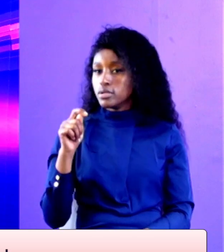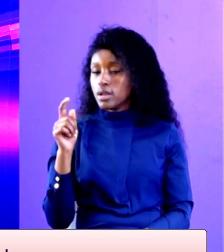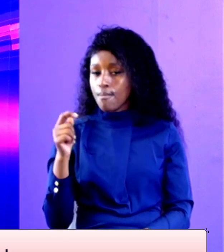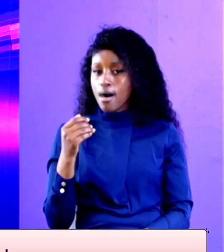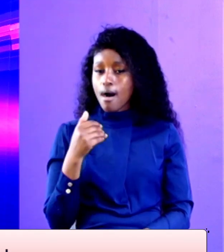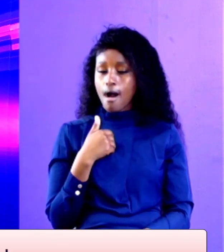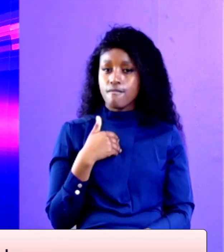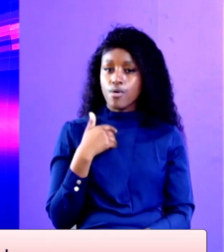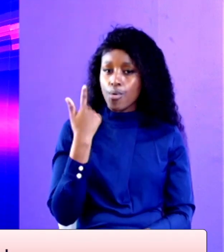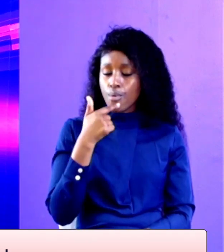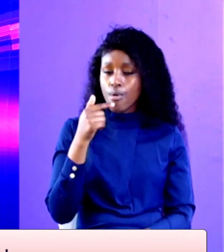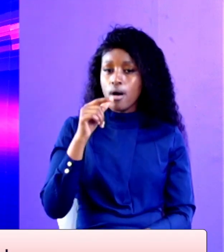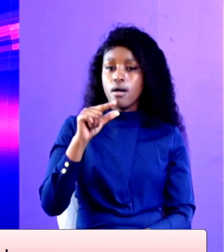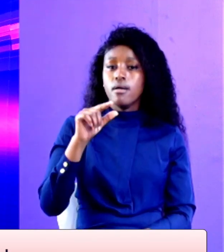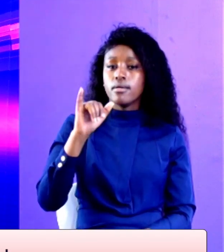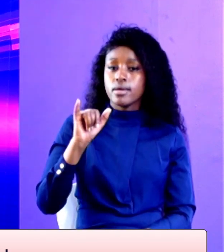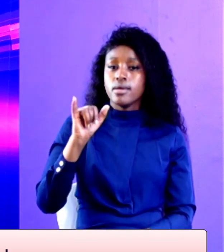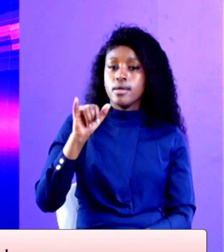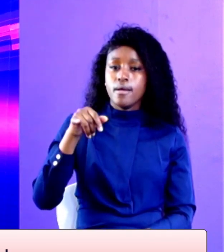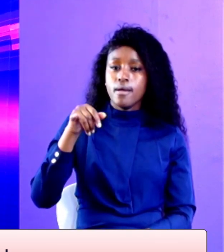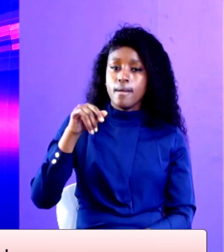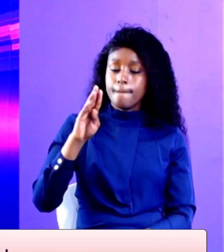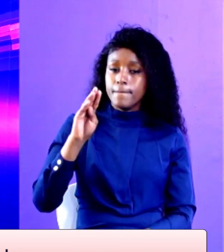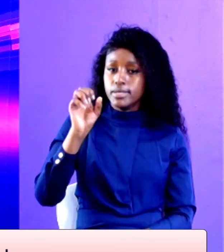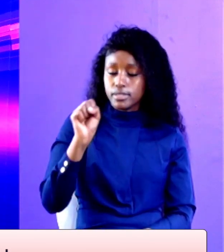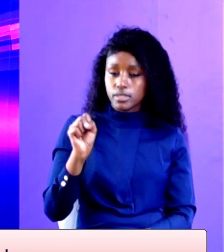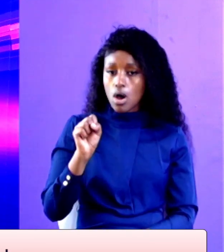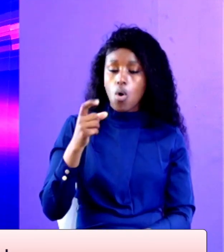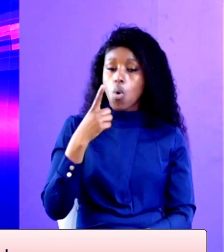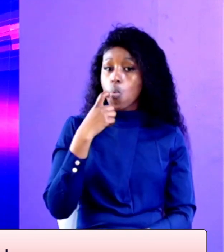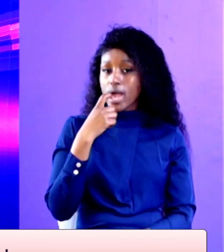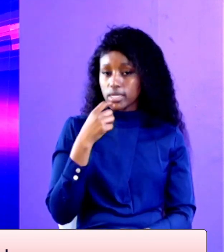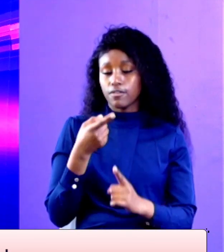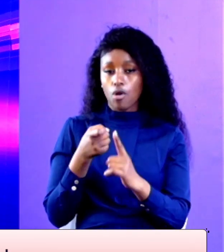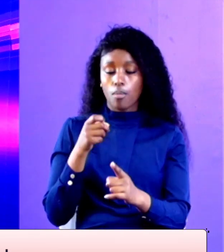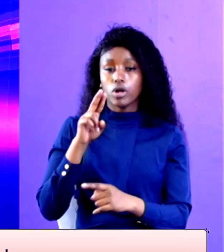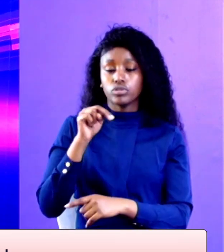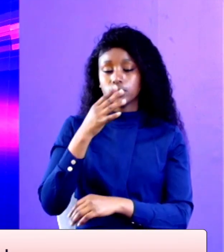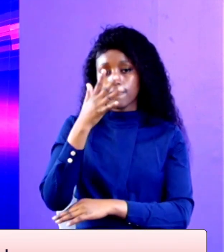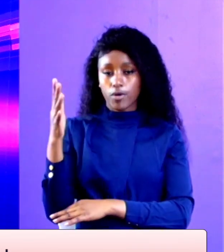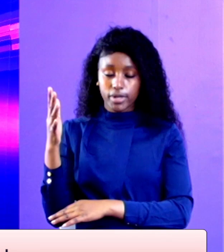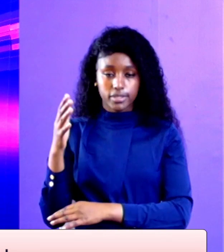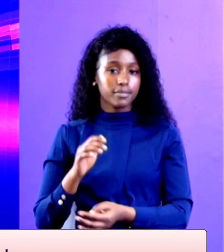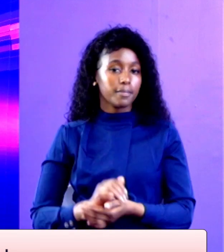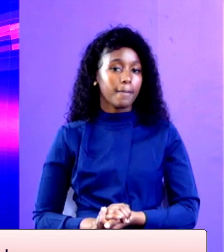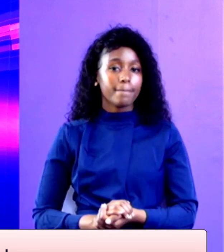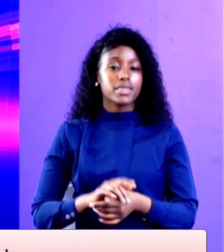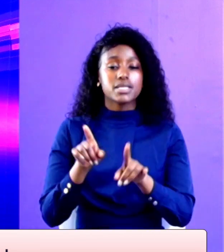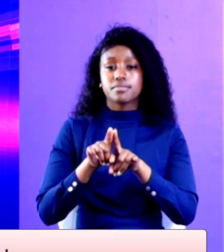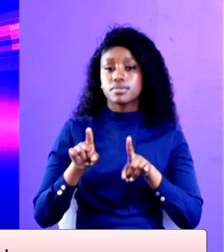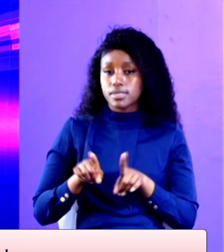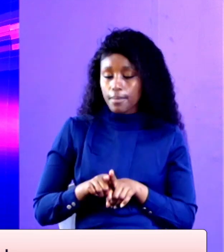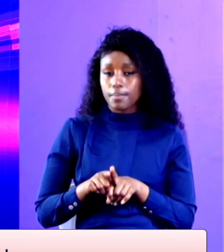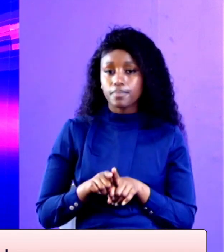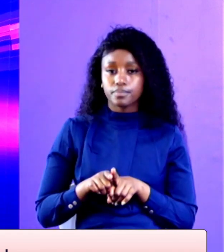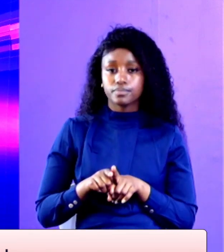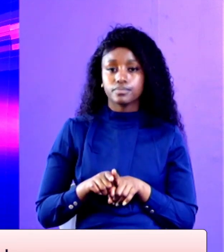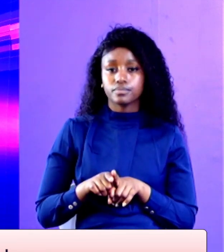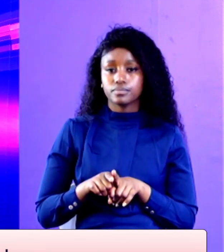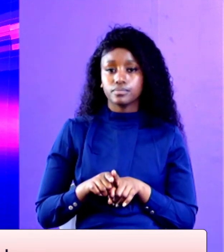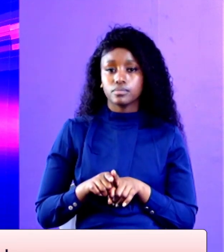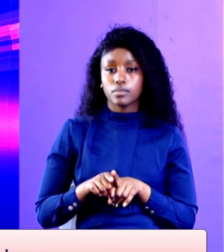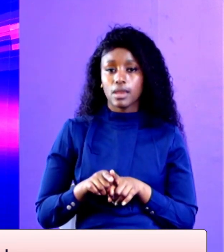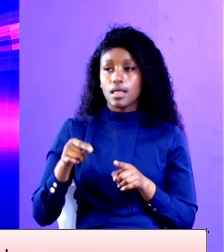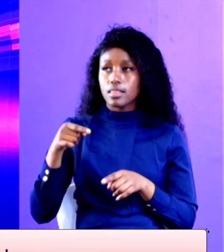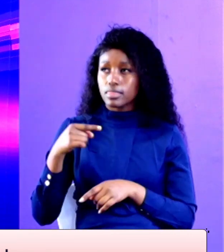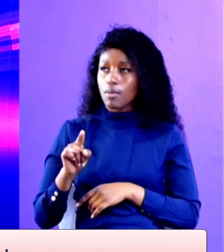they got Morgan Gibbs-White from Nottingham Forest. Yeah. And I think they